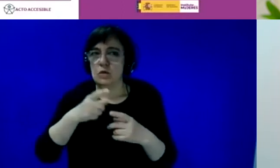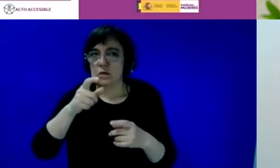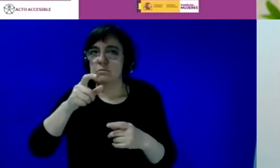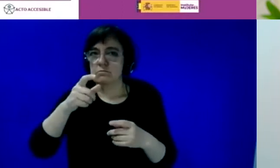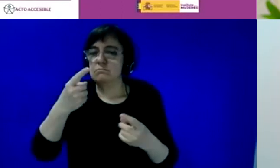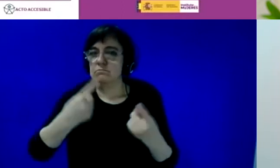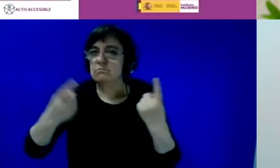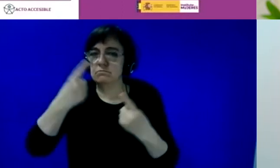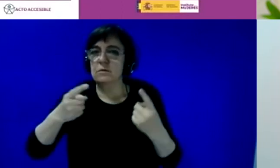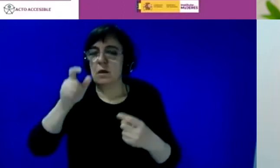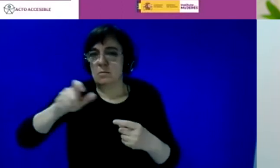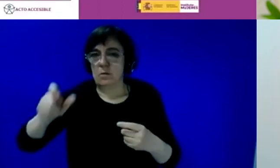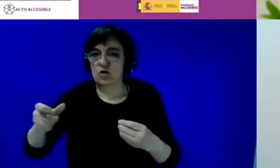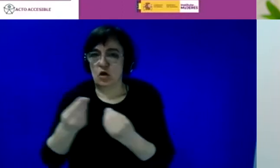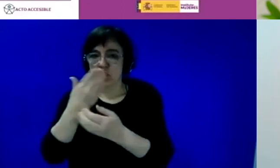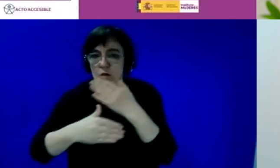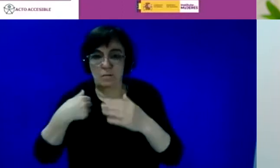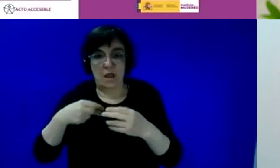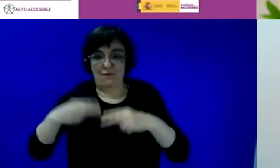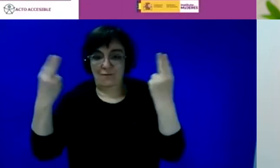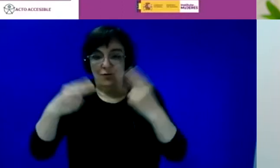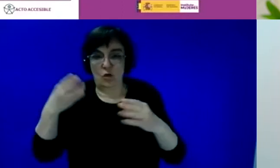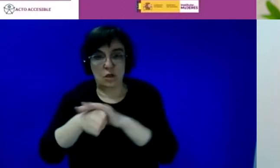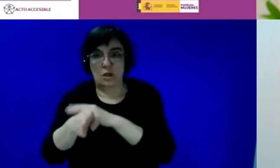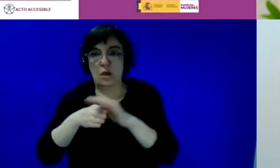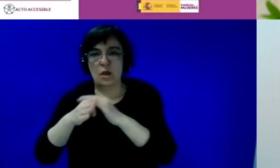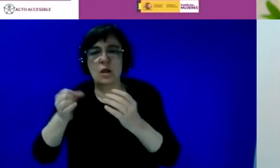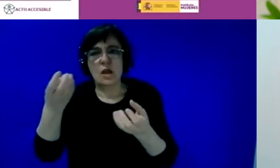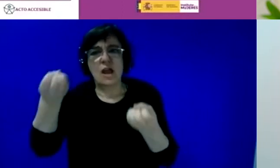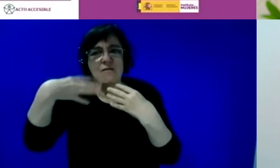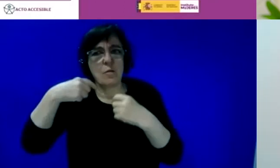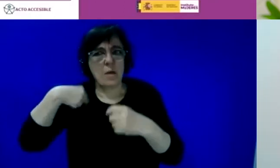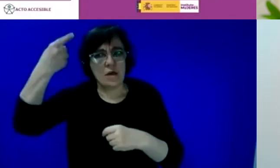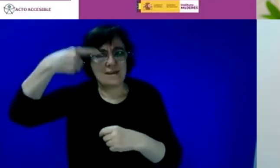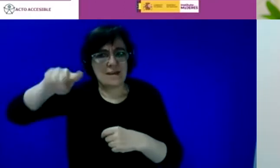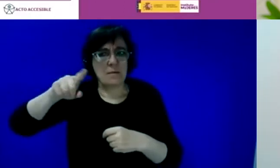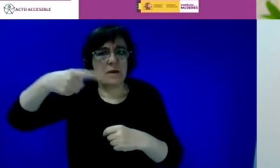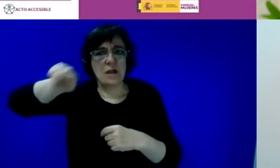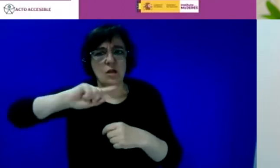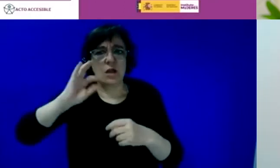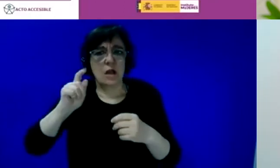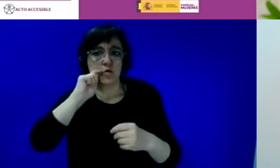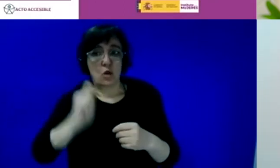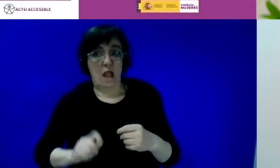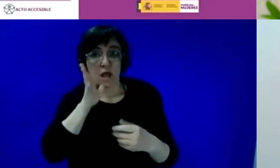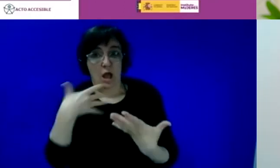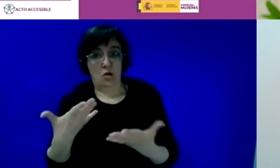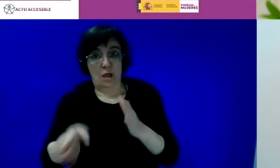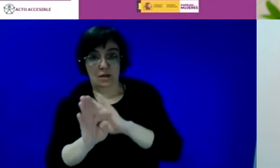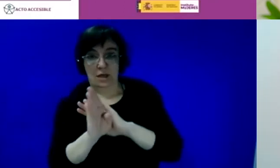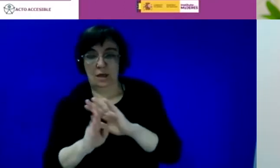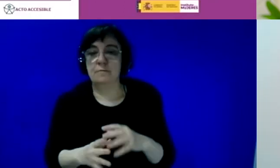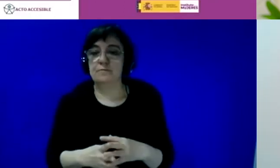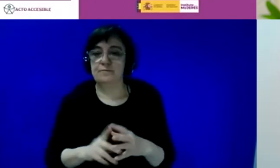Ukraine. And I would like to give some numbers and then tell about the situation, especially on the Polish side,